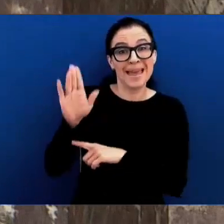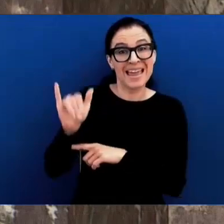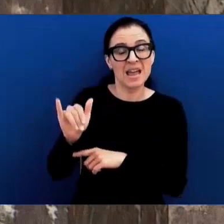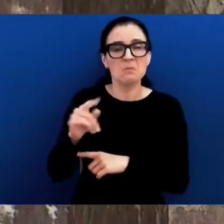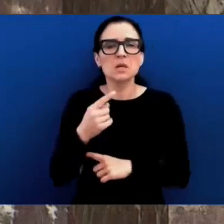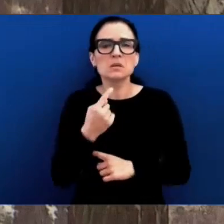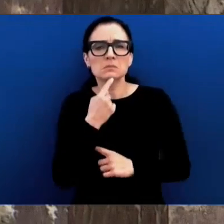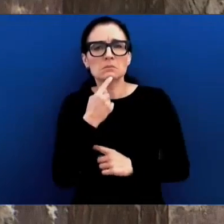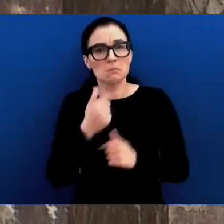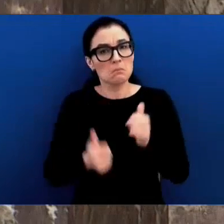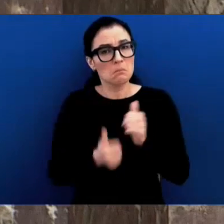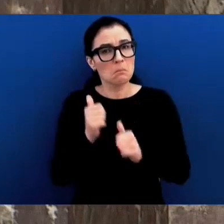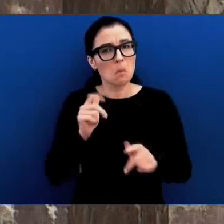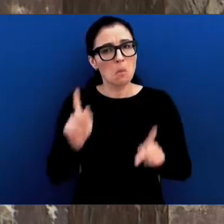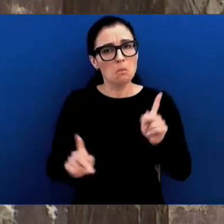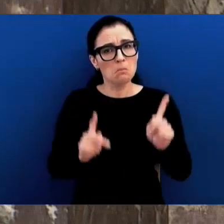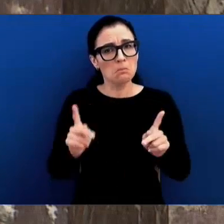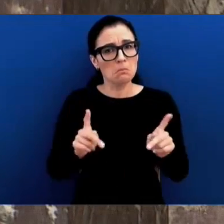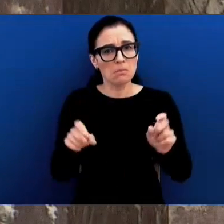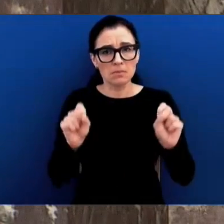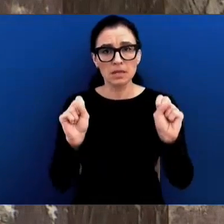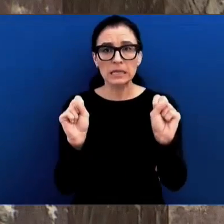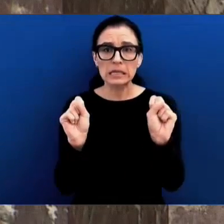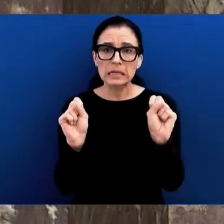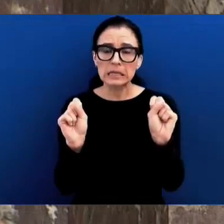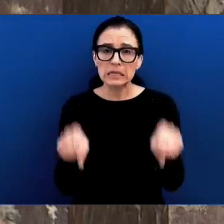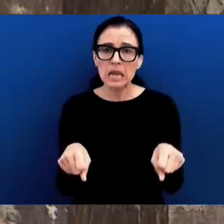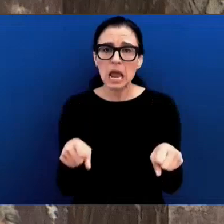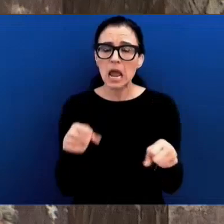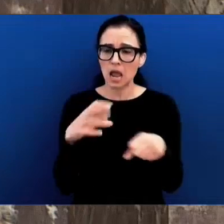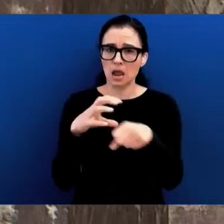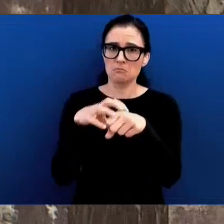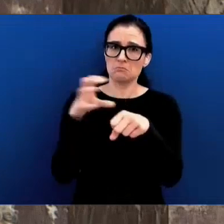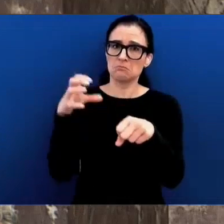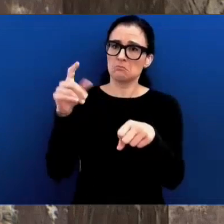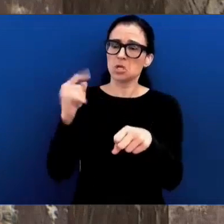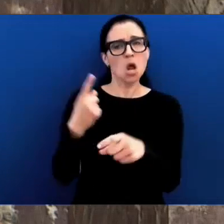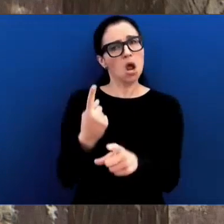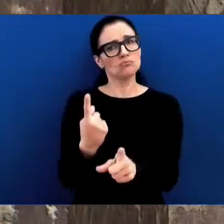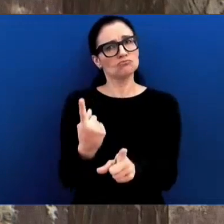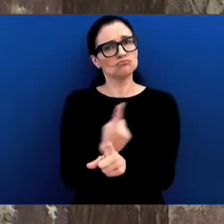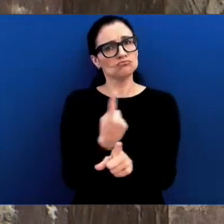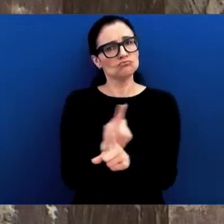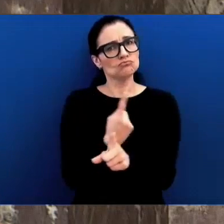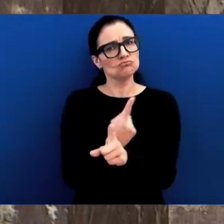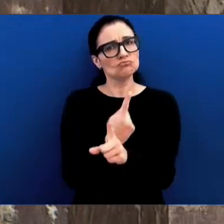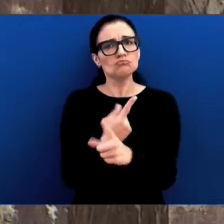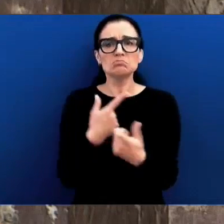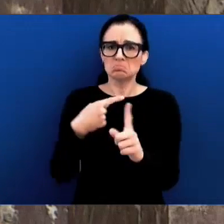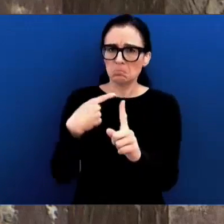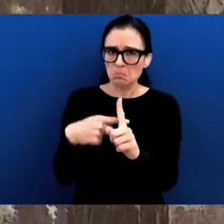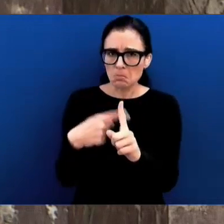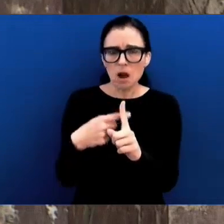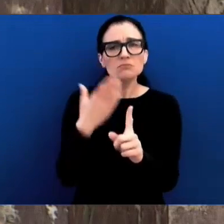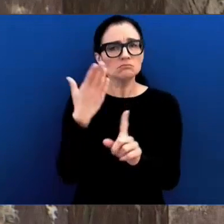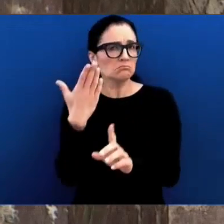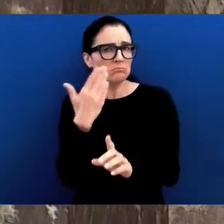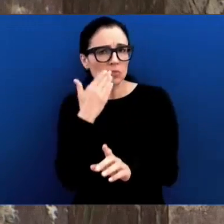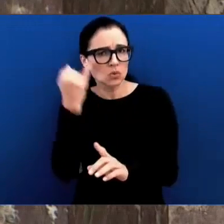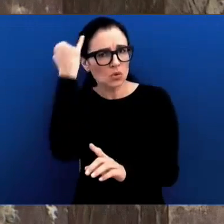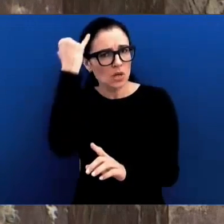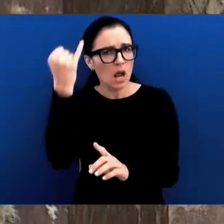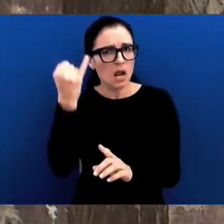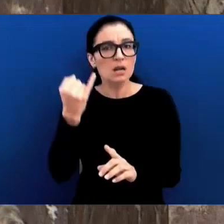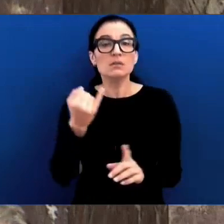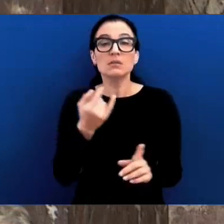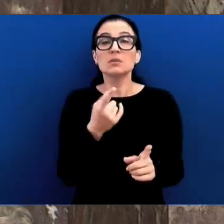last election and found it, on balance, to be a positive and progressive initiative. Maybe he can look on the left of him. Maybe he can look on the left of him for